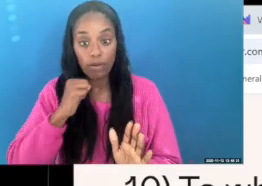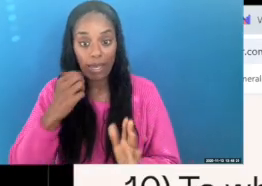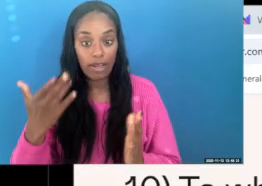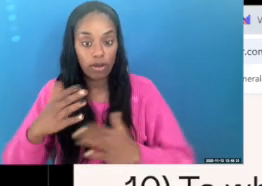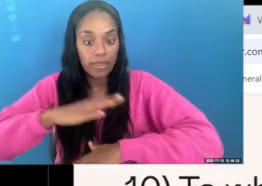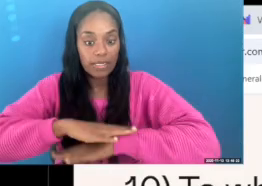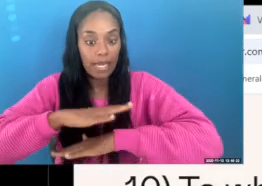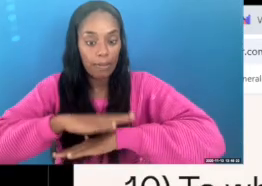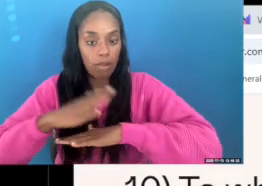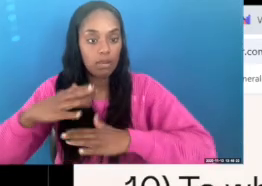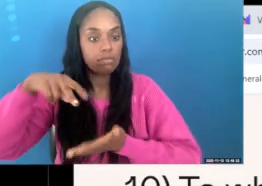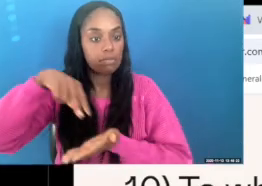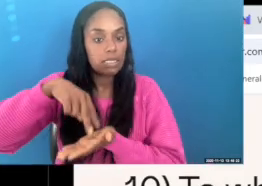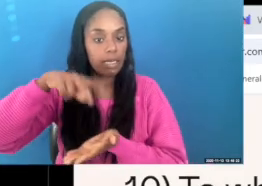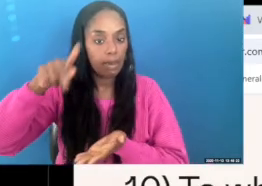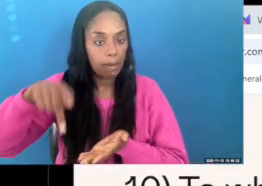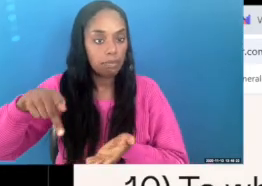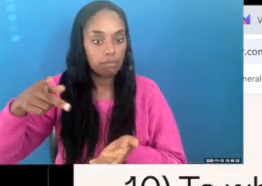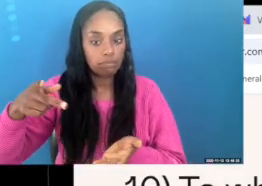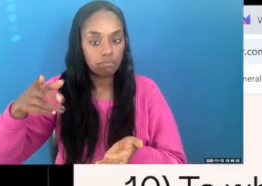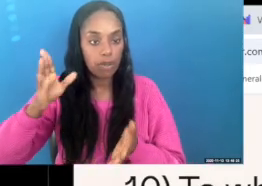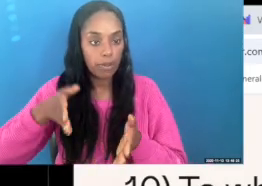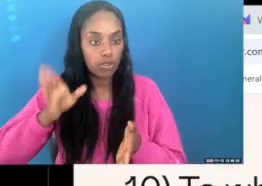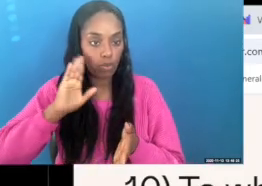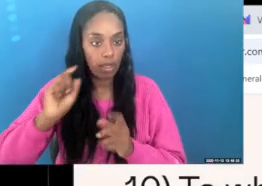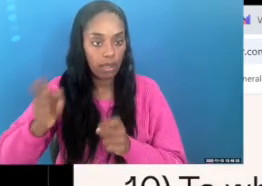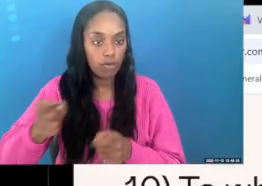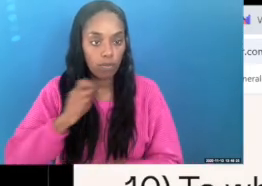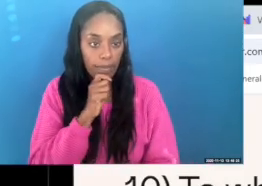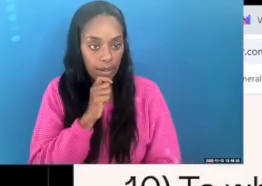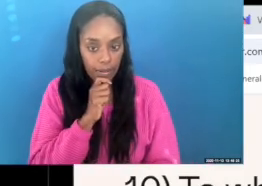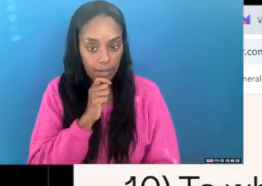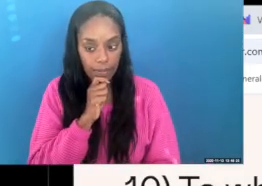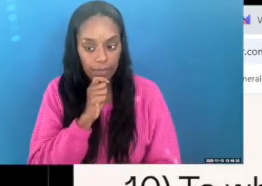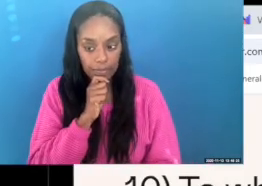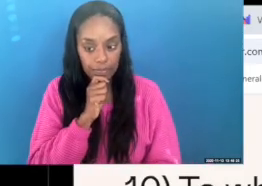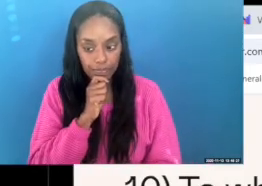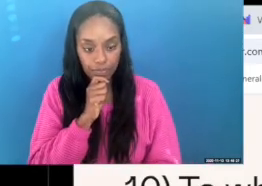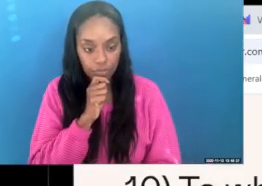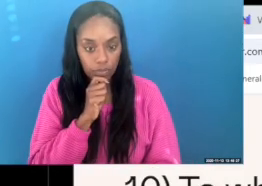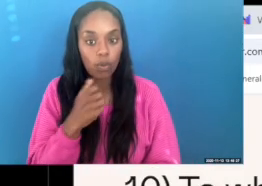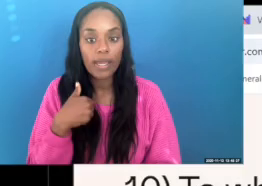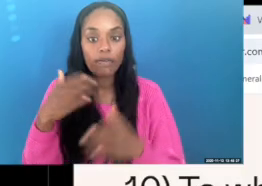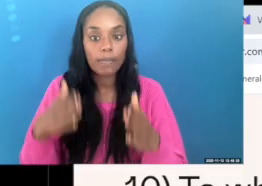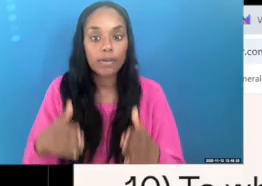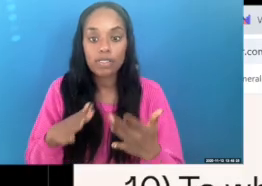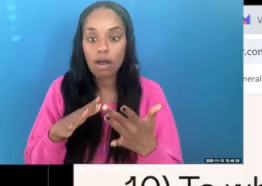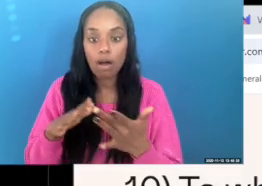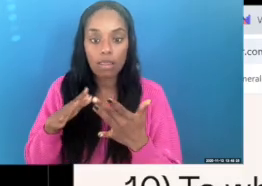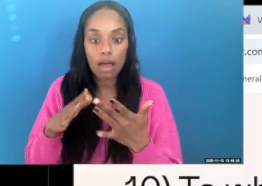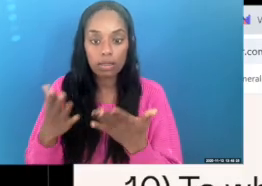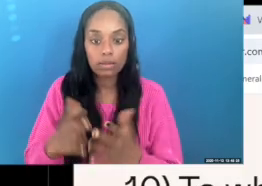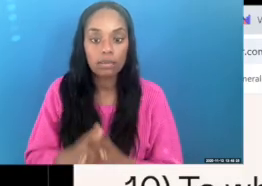up your name tag to indicate that you would like to speak. Or if you are not at the